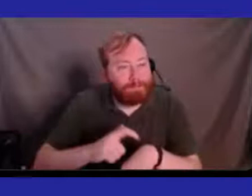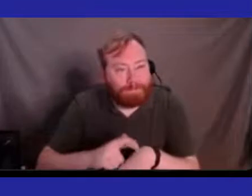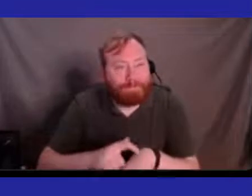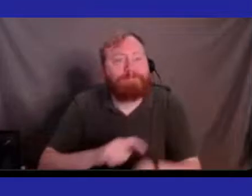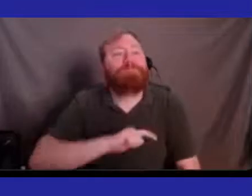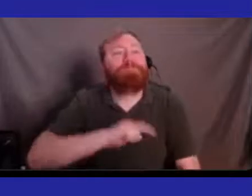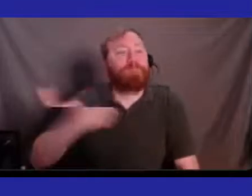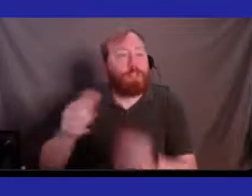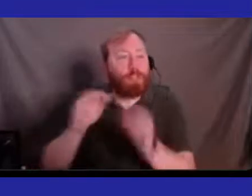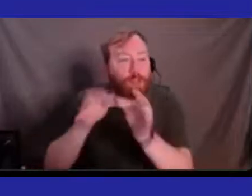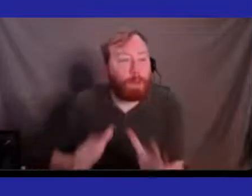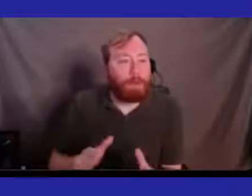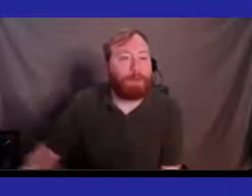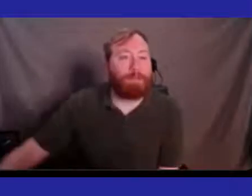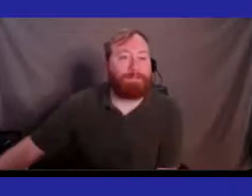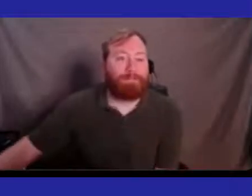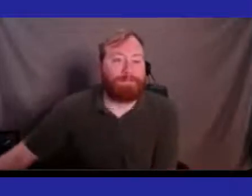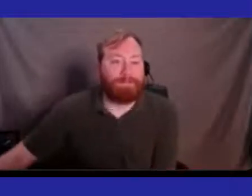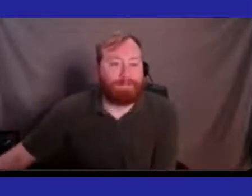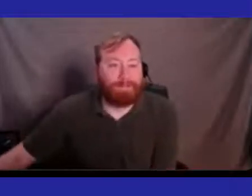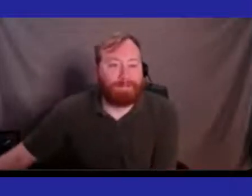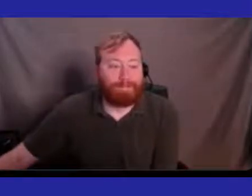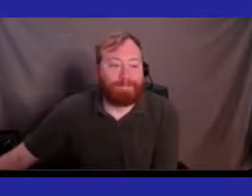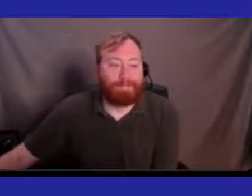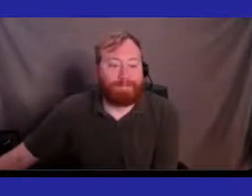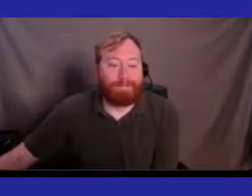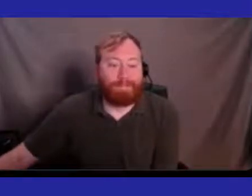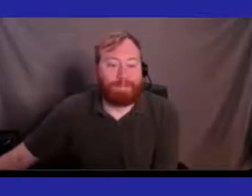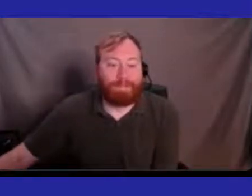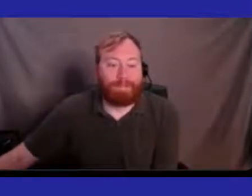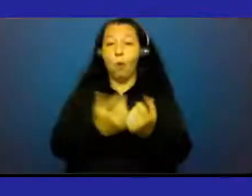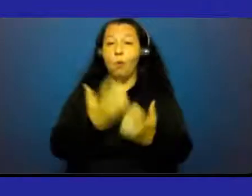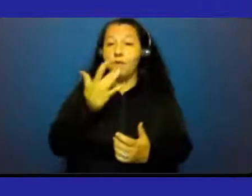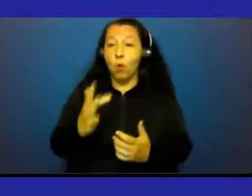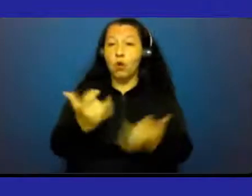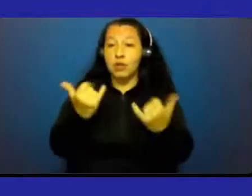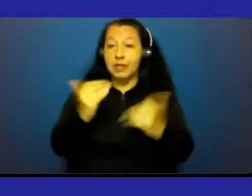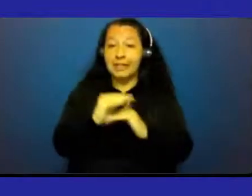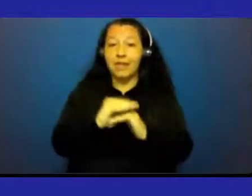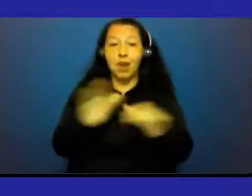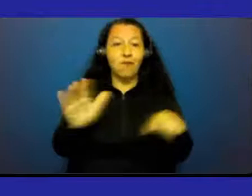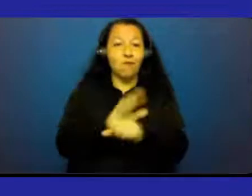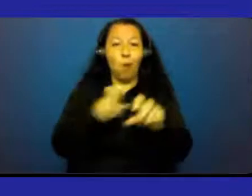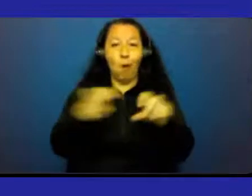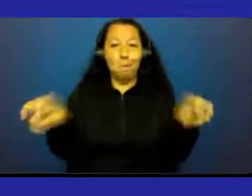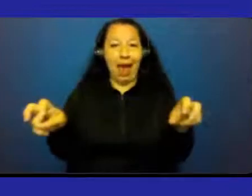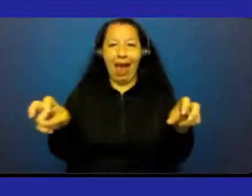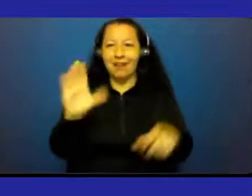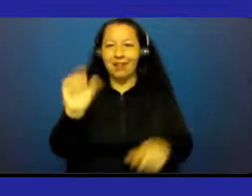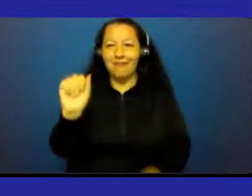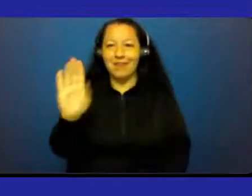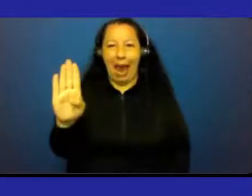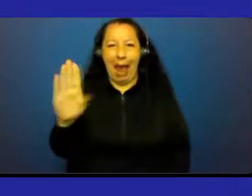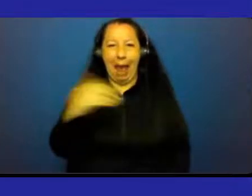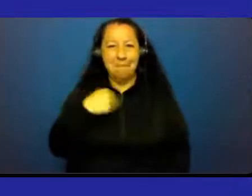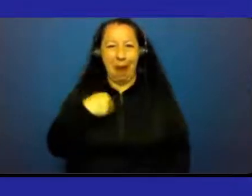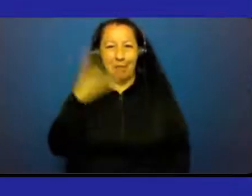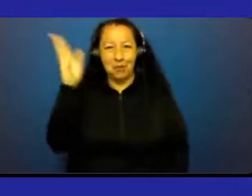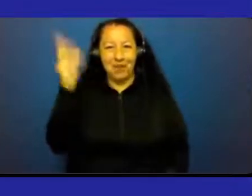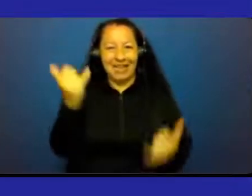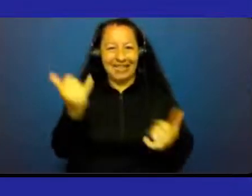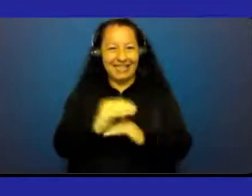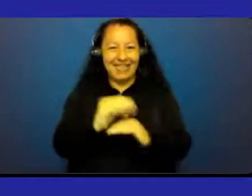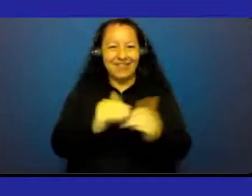your support. We're fortunate tonight we have a whole panel of members presenting this evening. So our